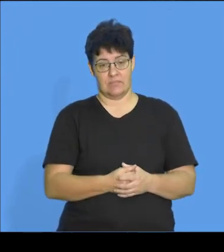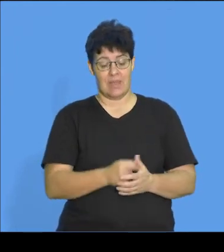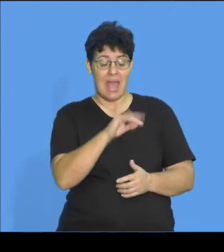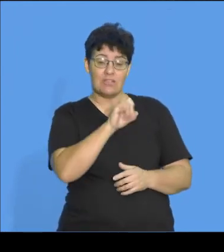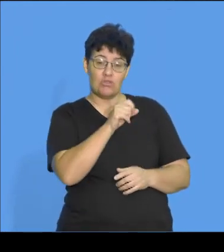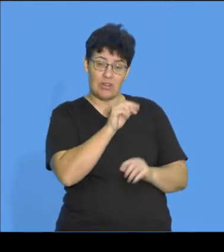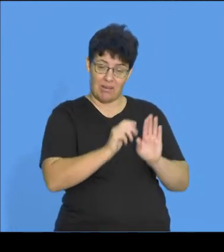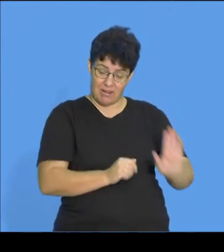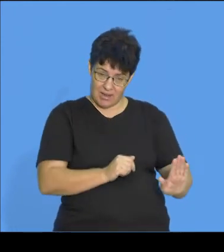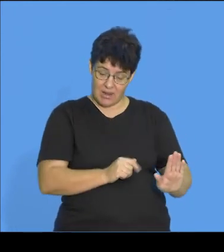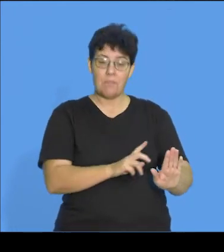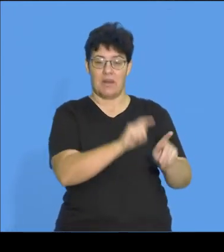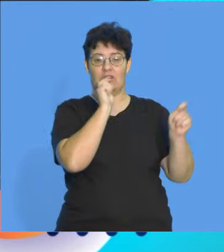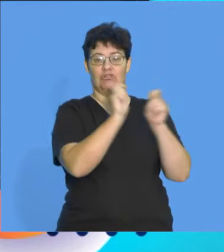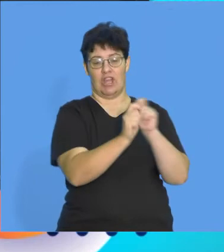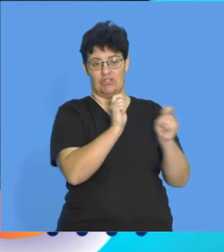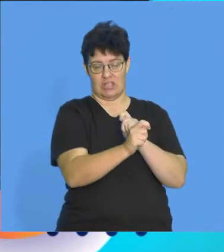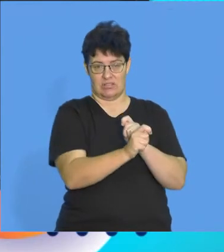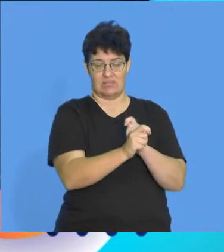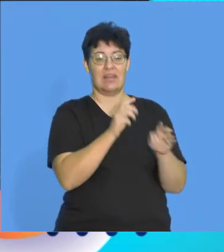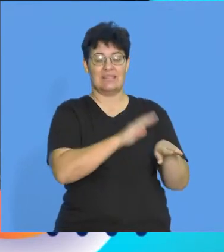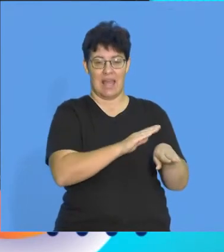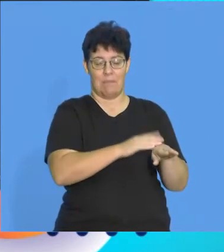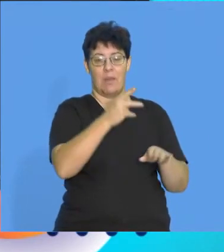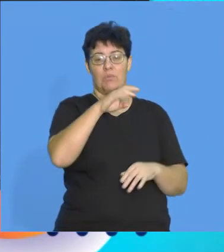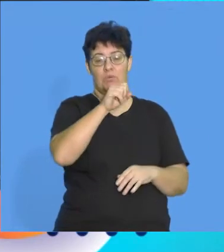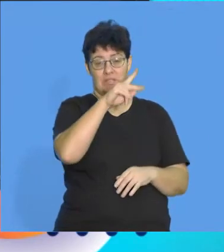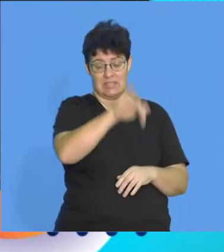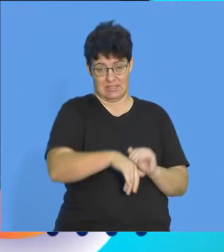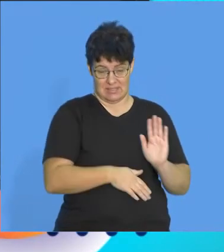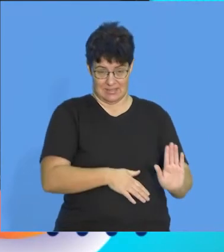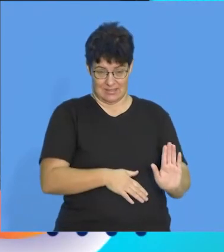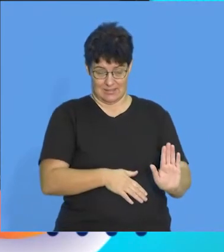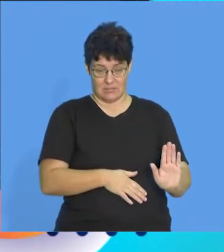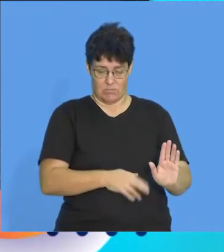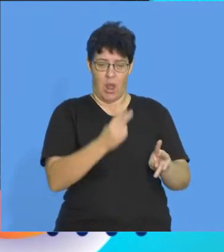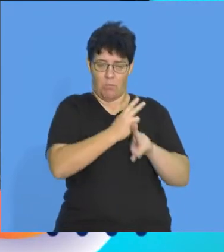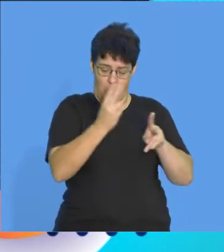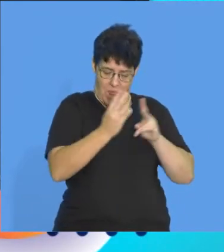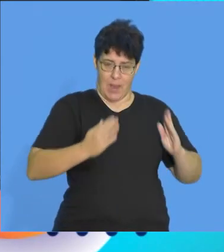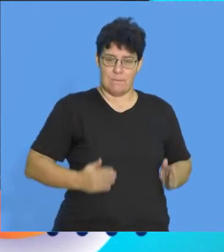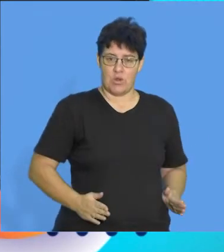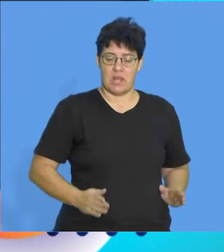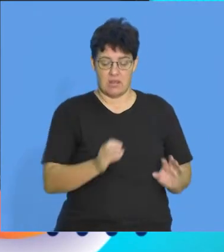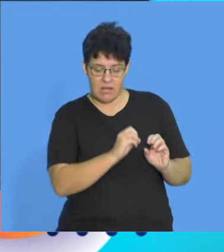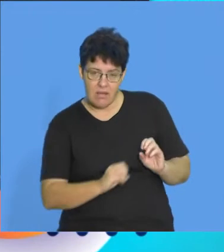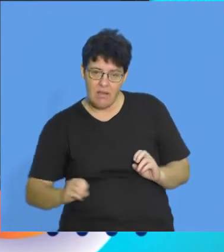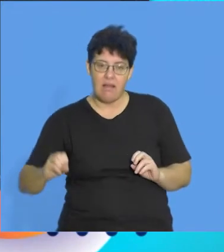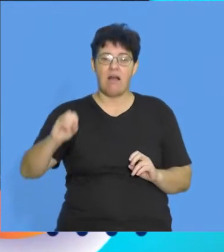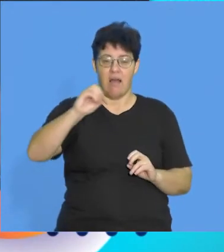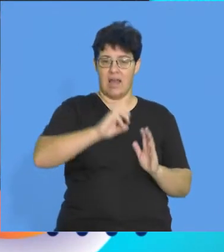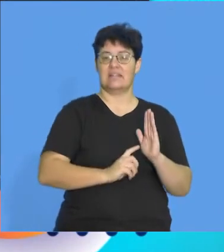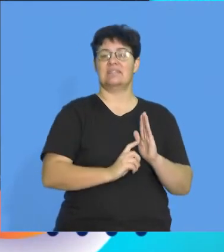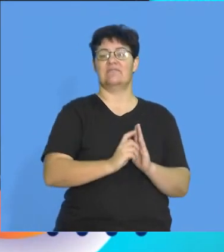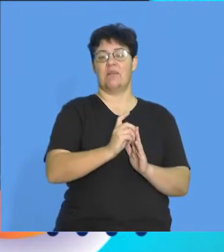is responsible for the changes that occur at puberty. So we see that estrogen prepares the body for what we call the development